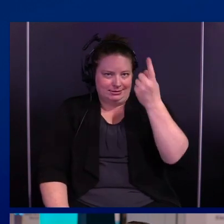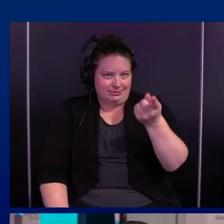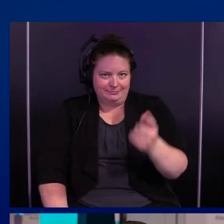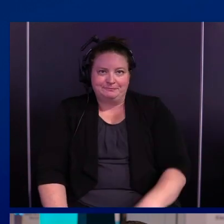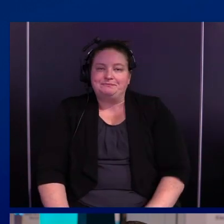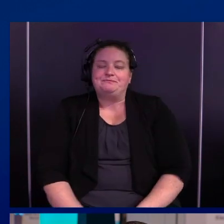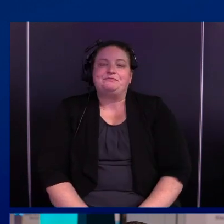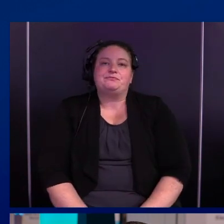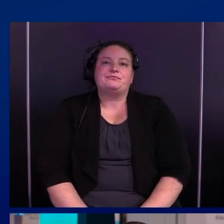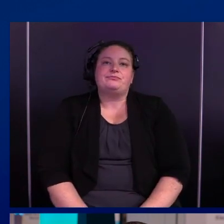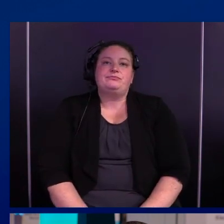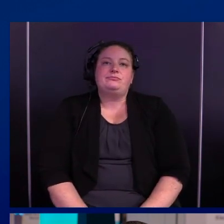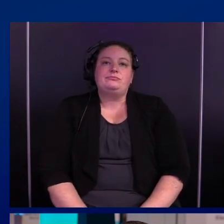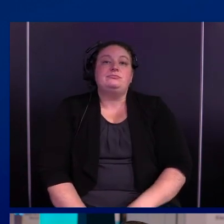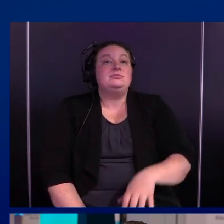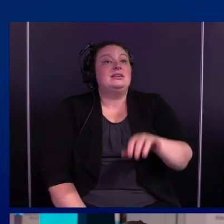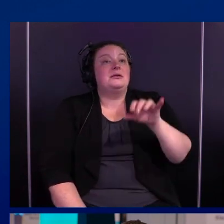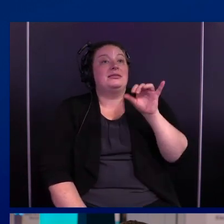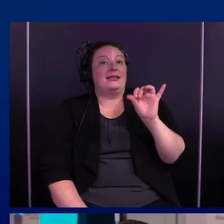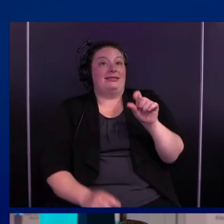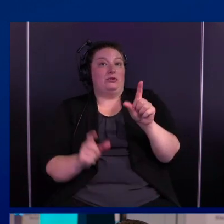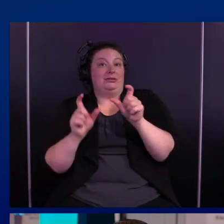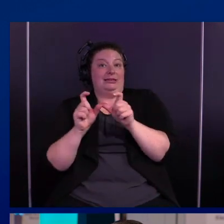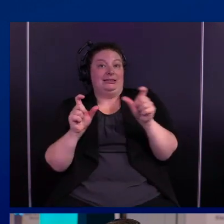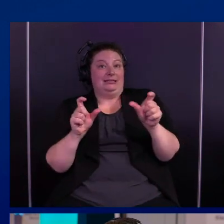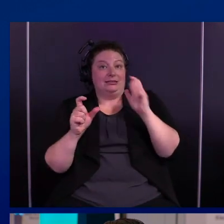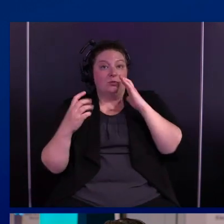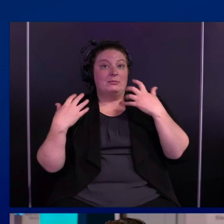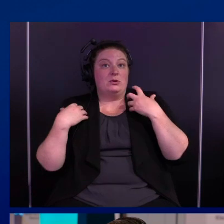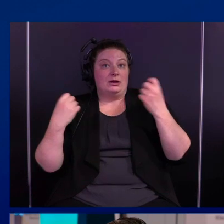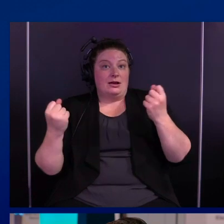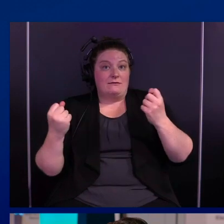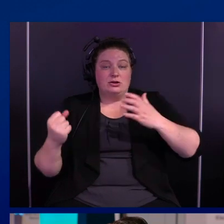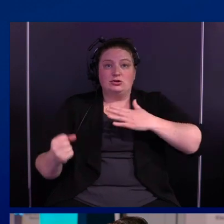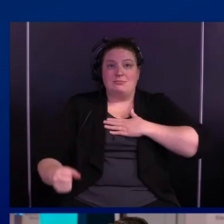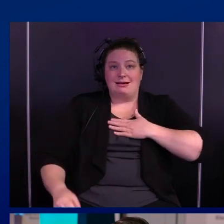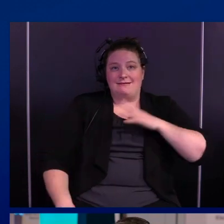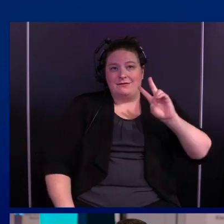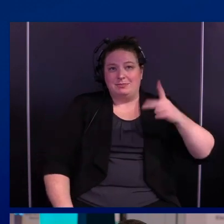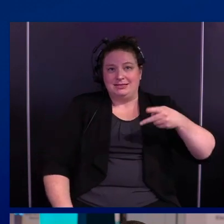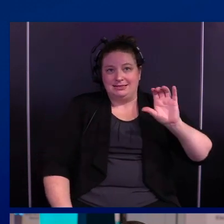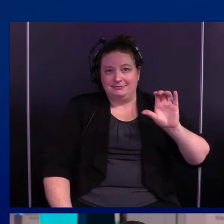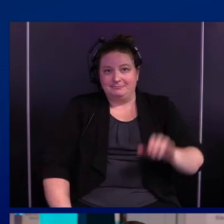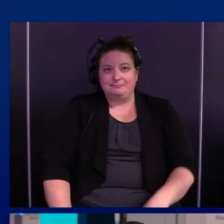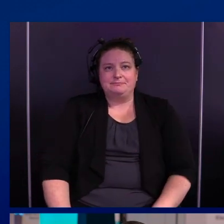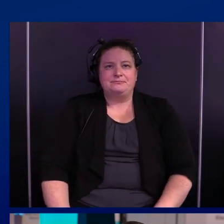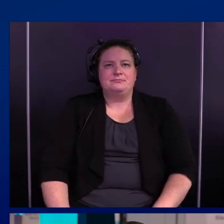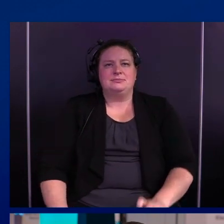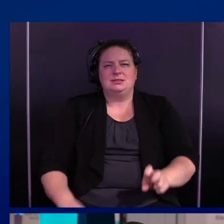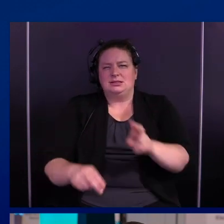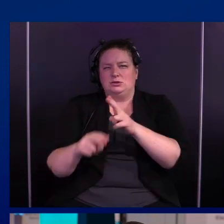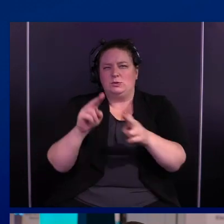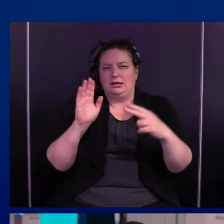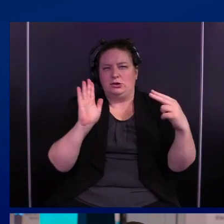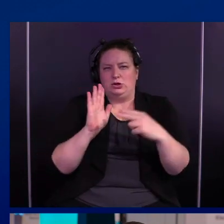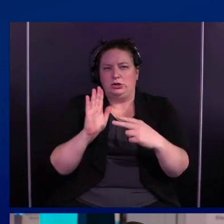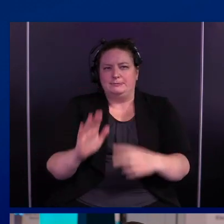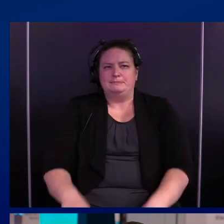that, those instances will be recovered into my VPC. So let's have a quick look at that.